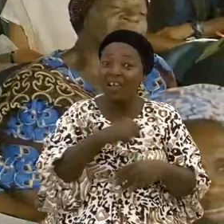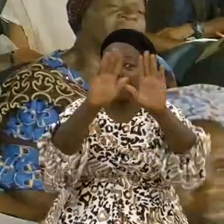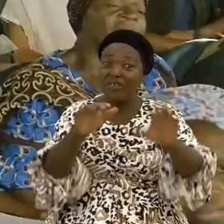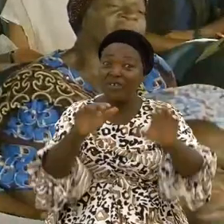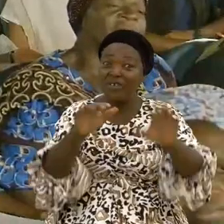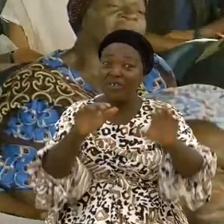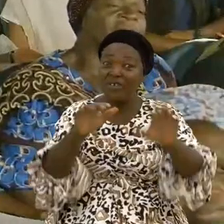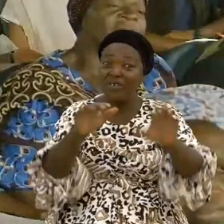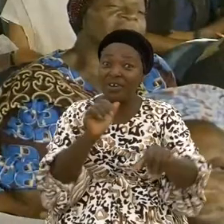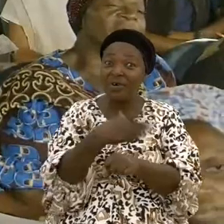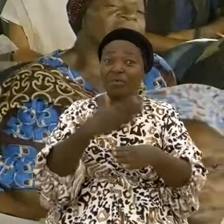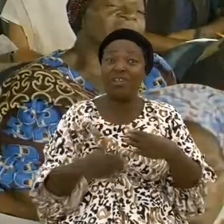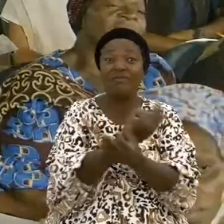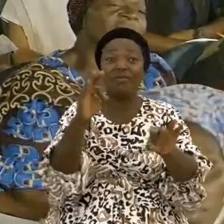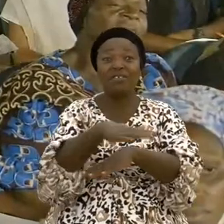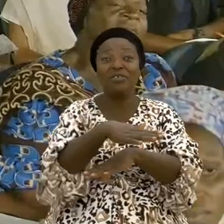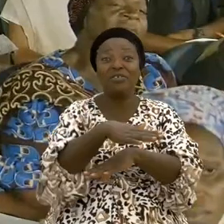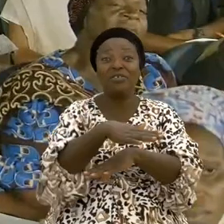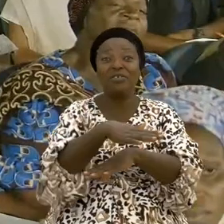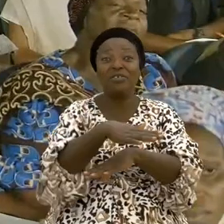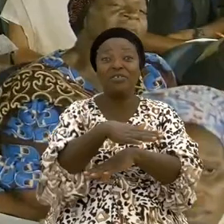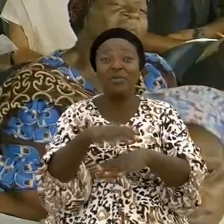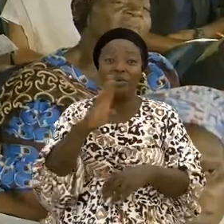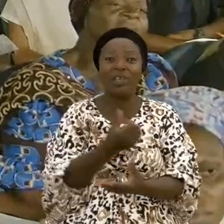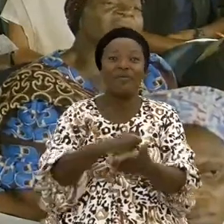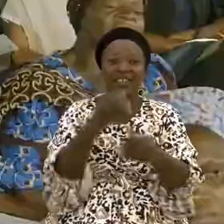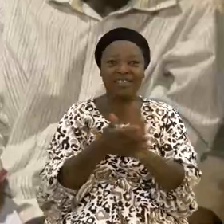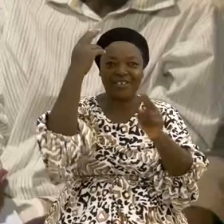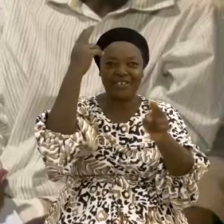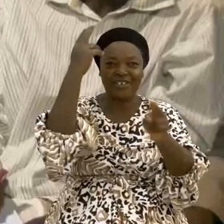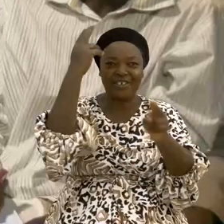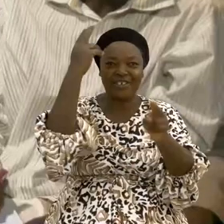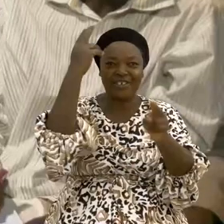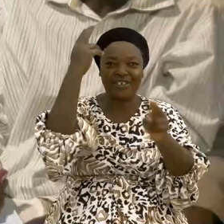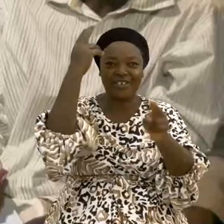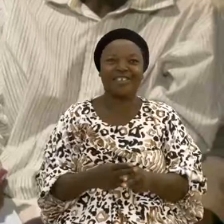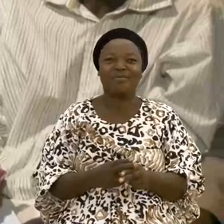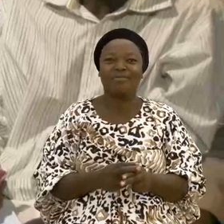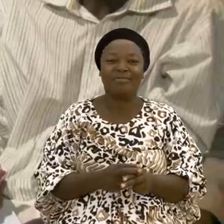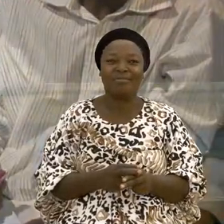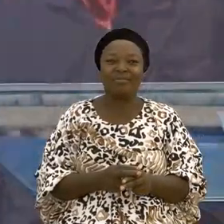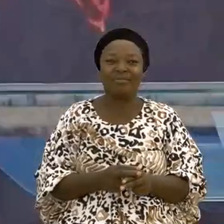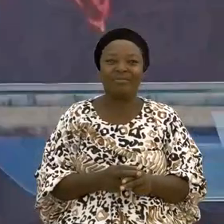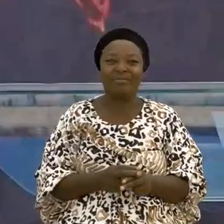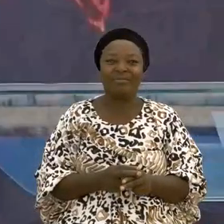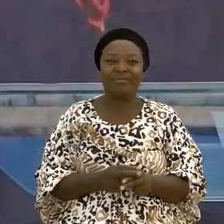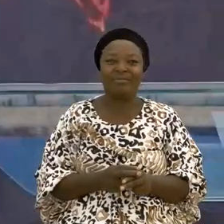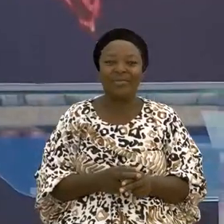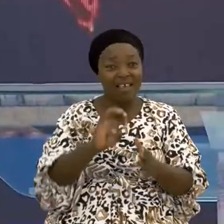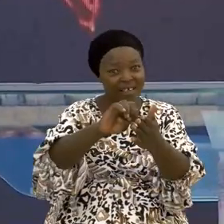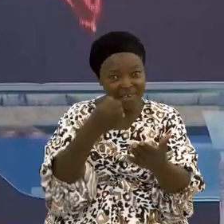your miracle of total freedom will be evident in Jesus' name.